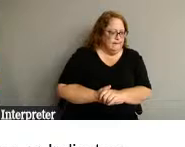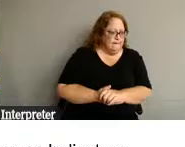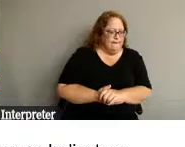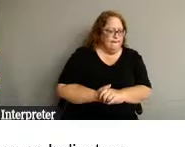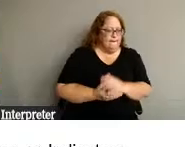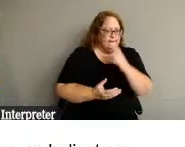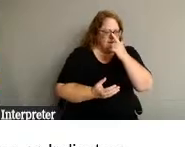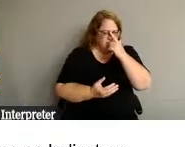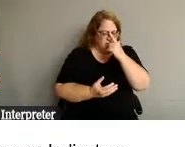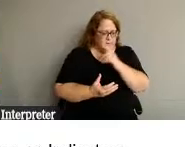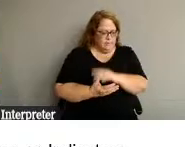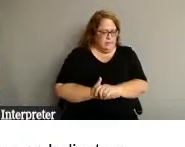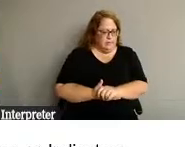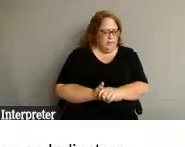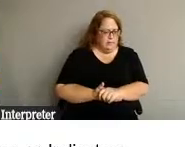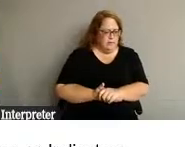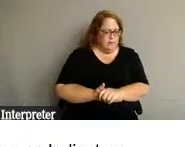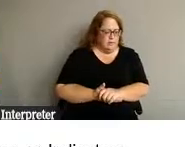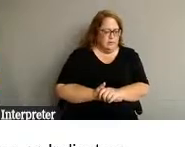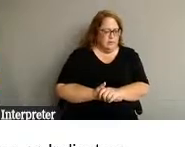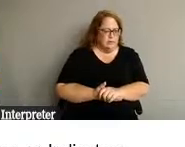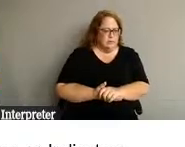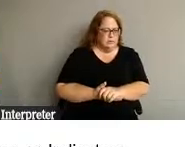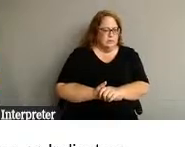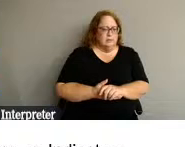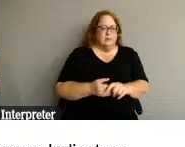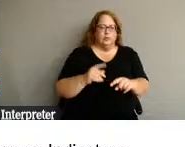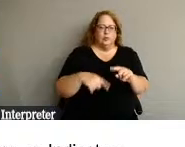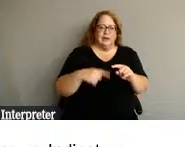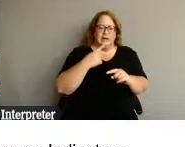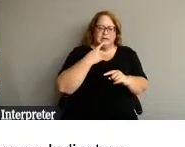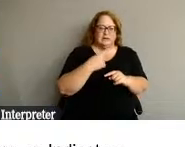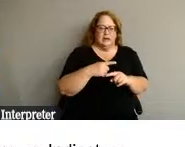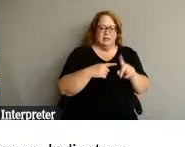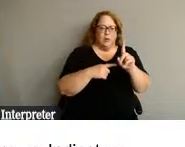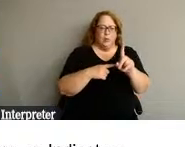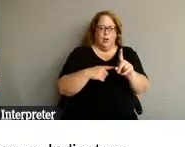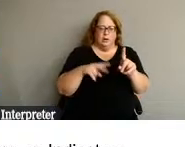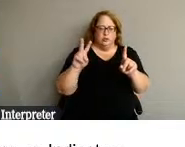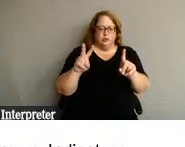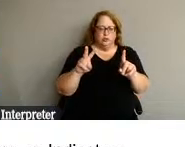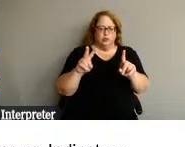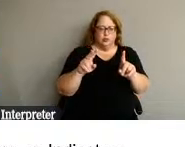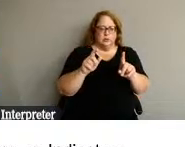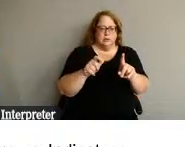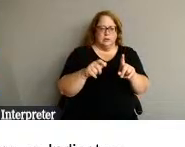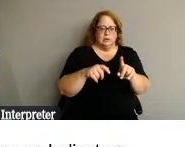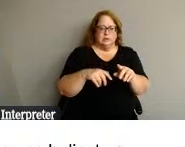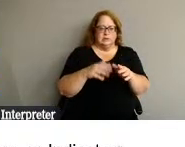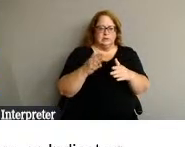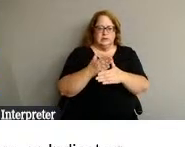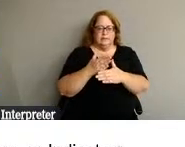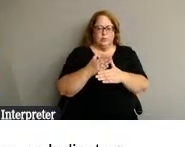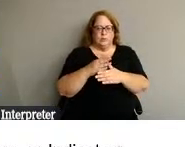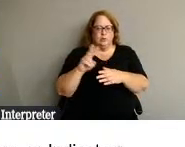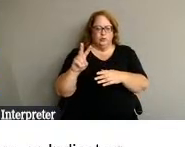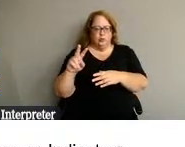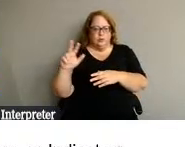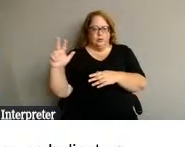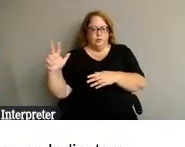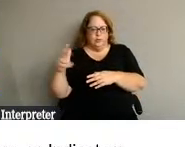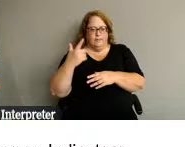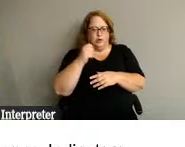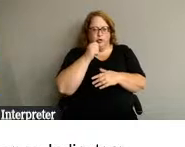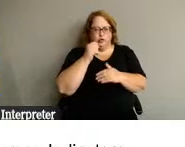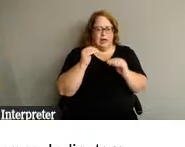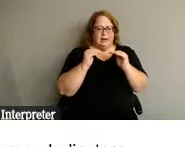It's not, you can't say that 1 and 2, that interval is the same as between 2 and 3. Because